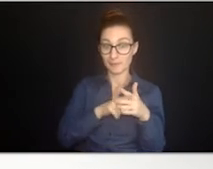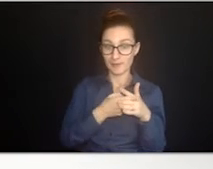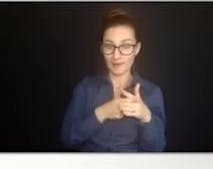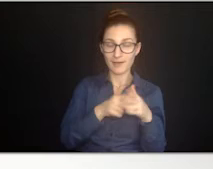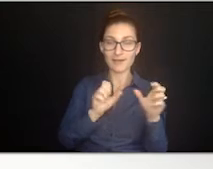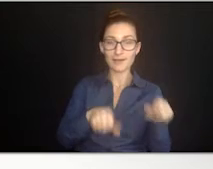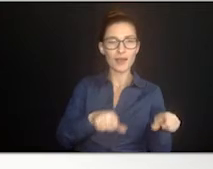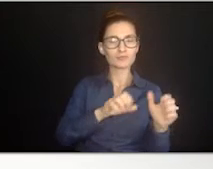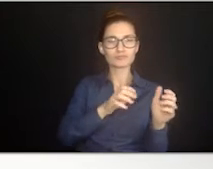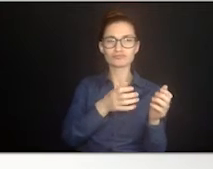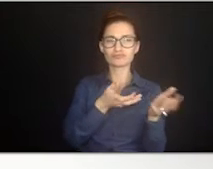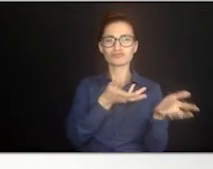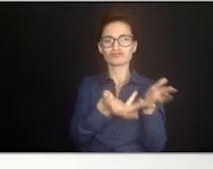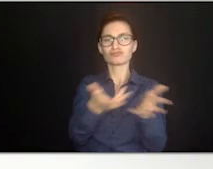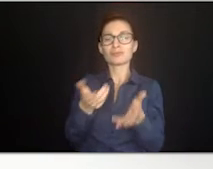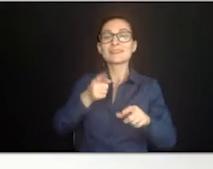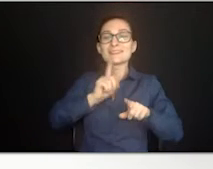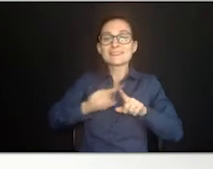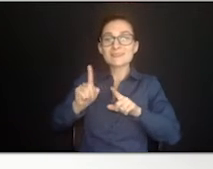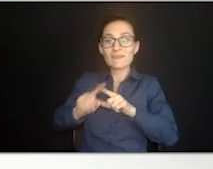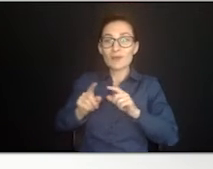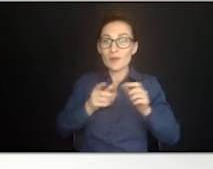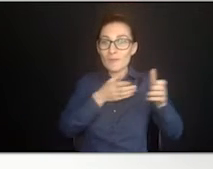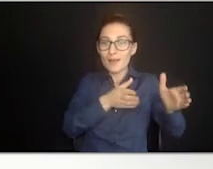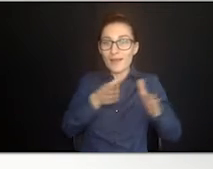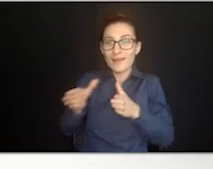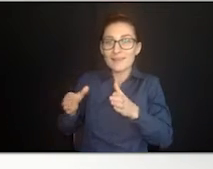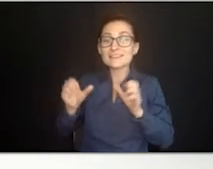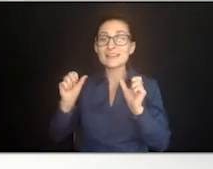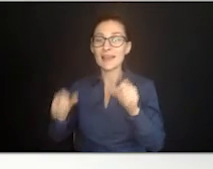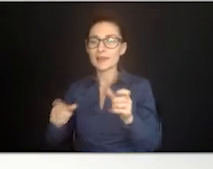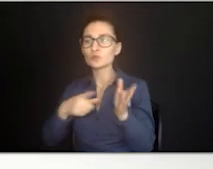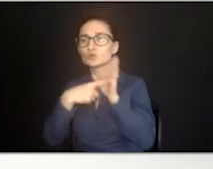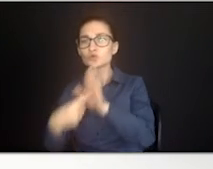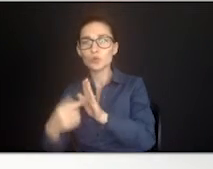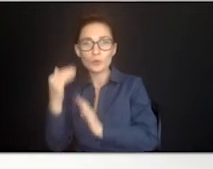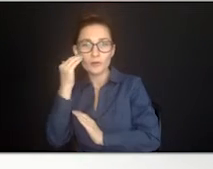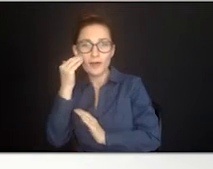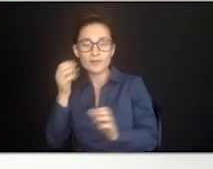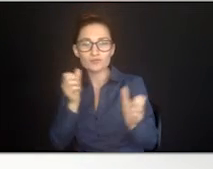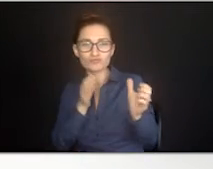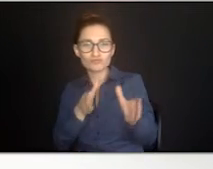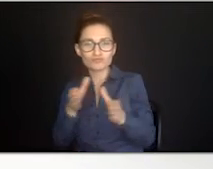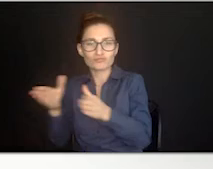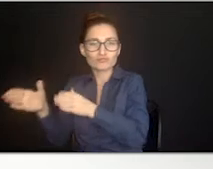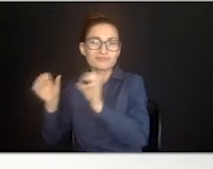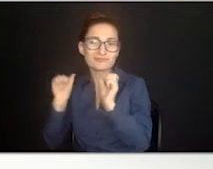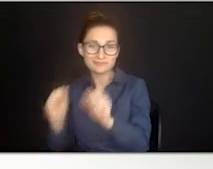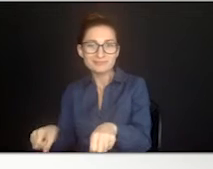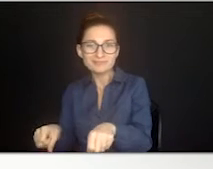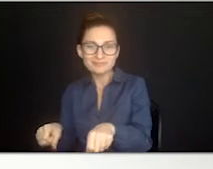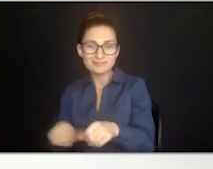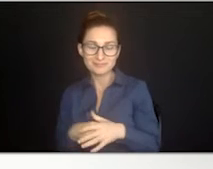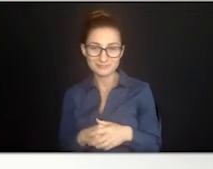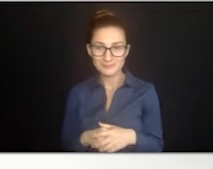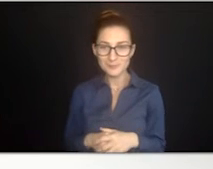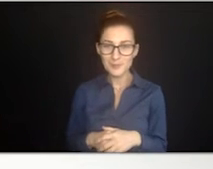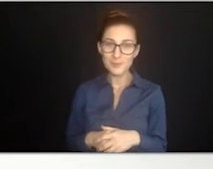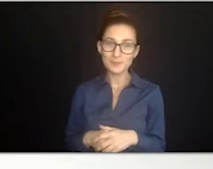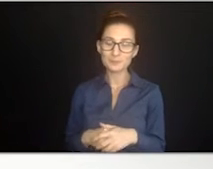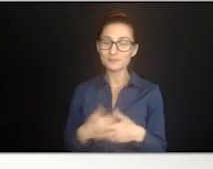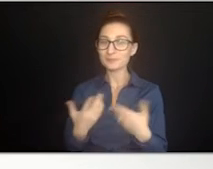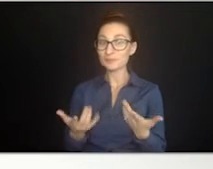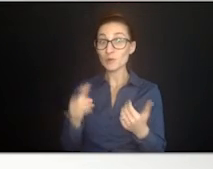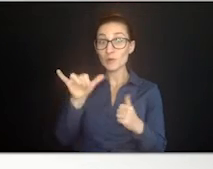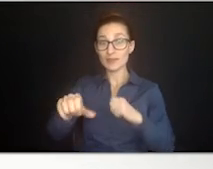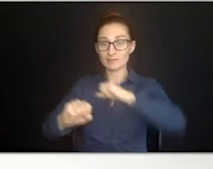levels. They can engage with it on different levels, and they can show what they know in multiple ways before you even get started. So that you're